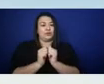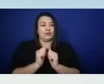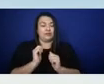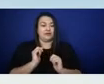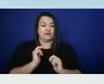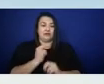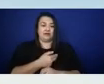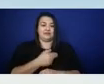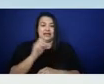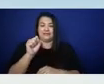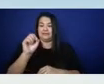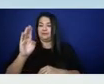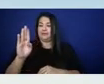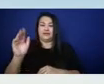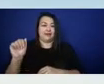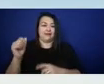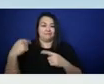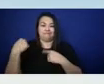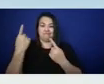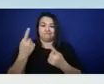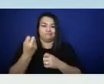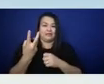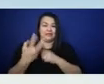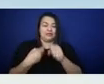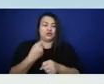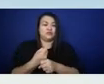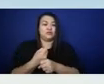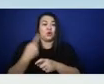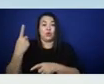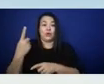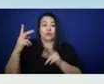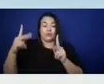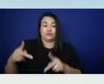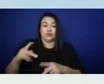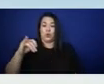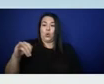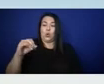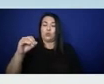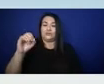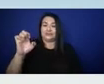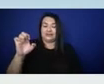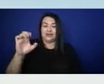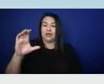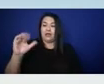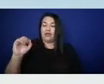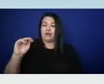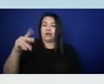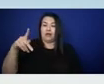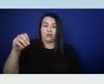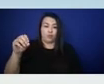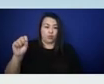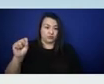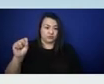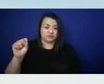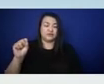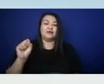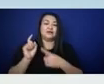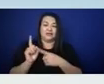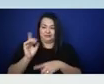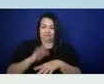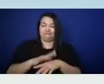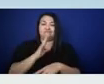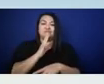course, a lot of that needs to go, of course, to my staff here in El Paso. I've got some very dedicated folks that have been